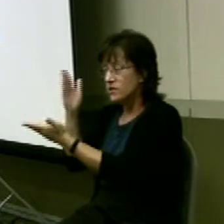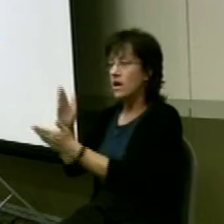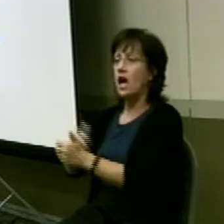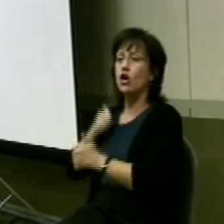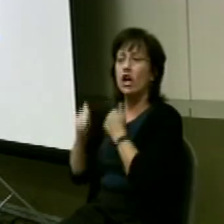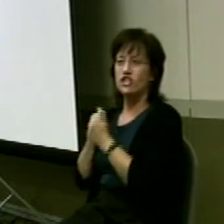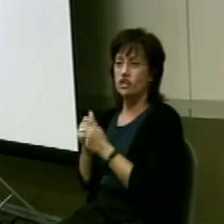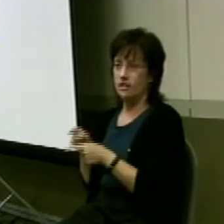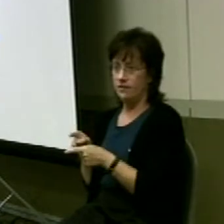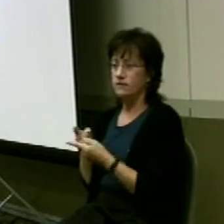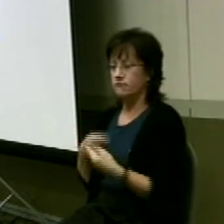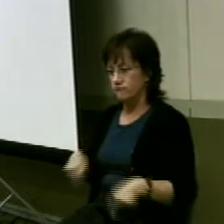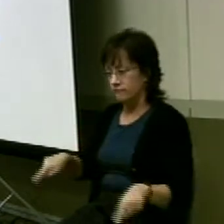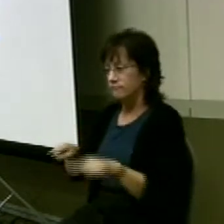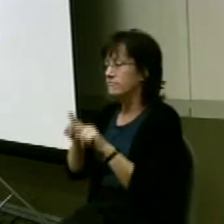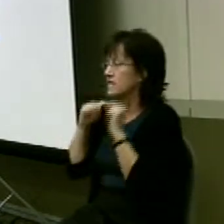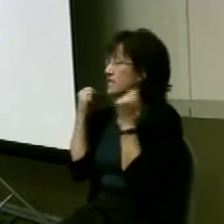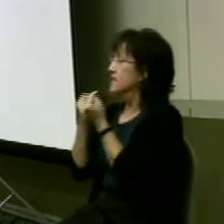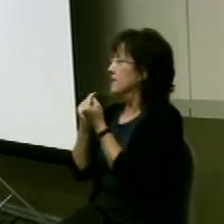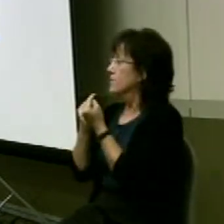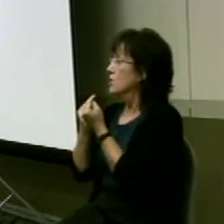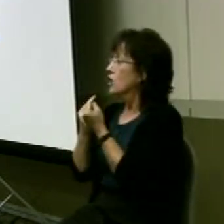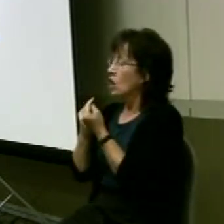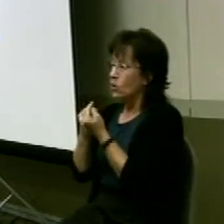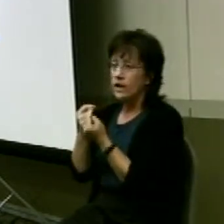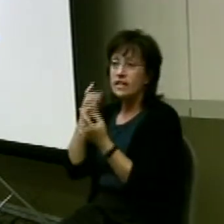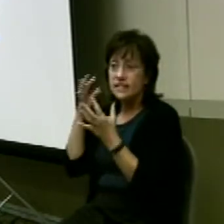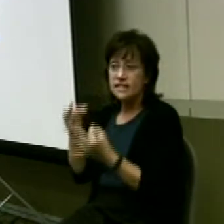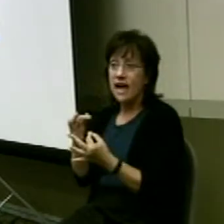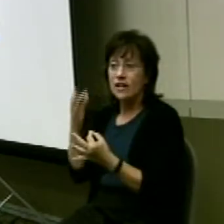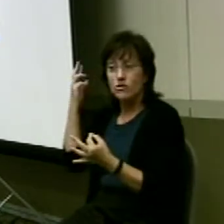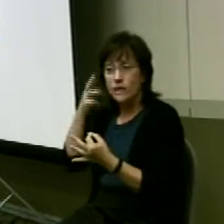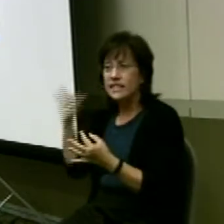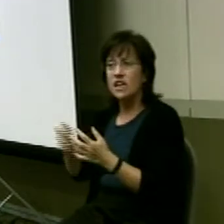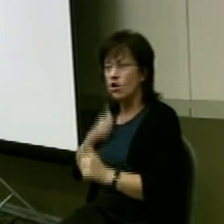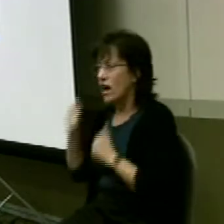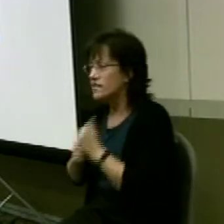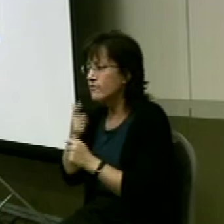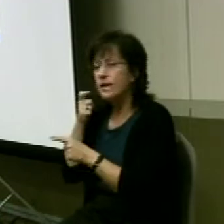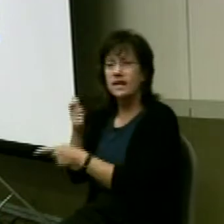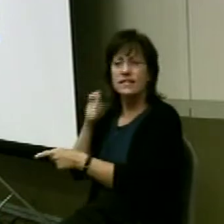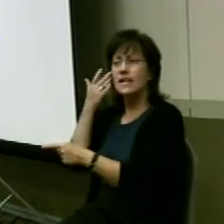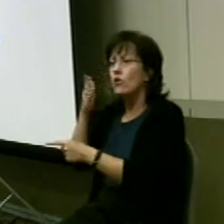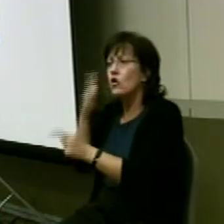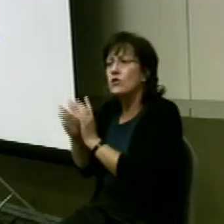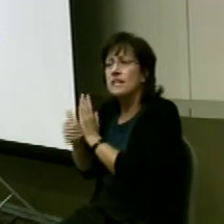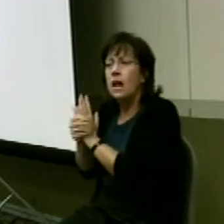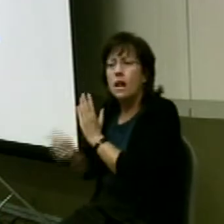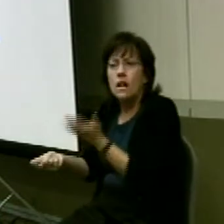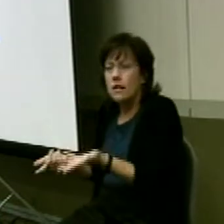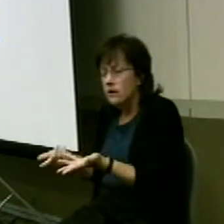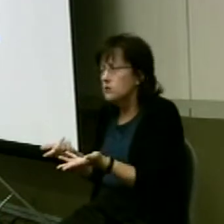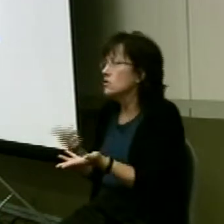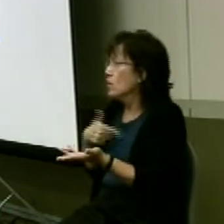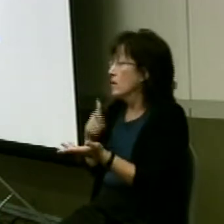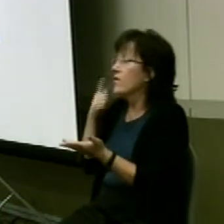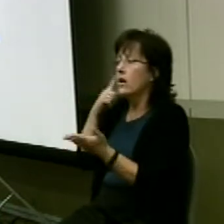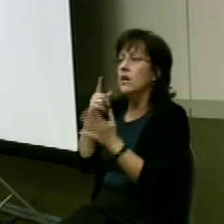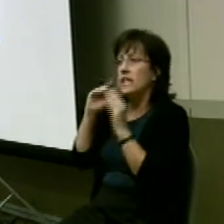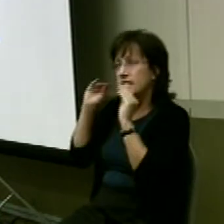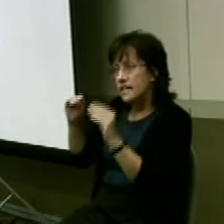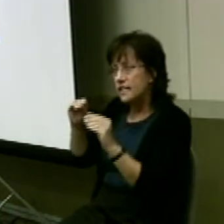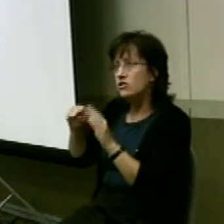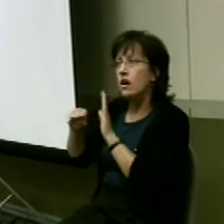target, which was aggression. And we decided as a team that aggression was due to a skill deficit. So our intervention